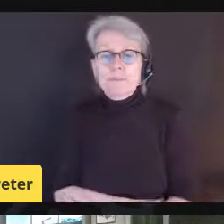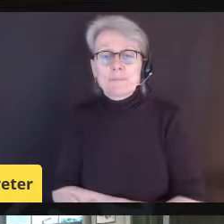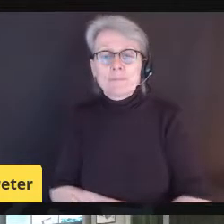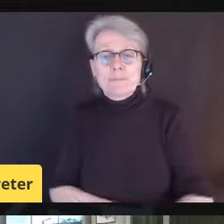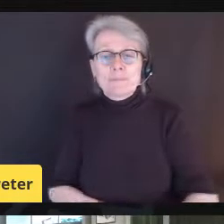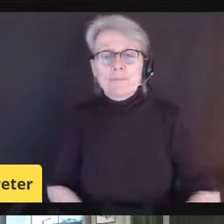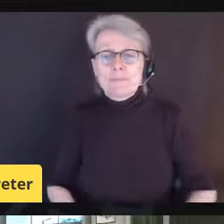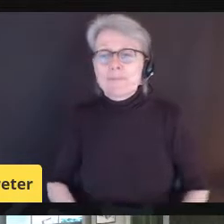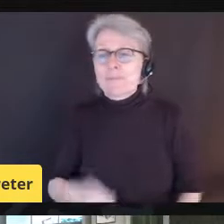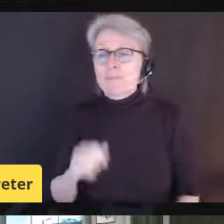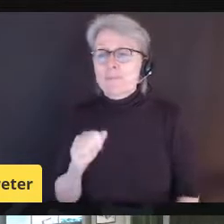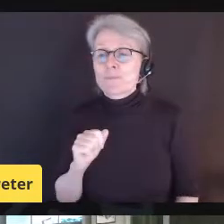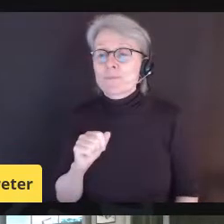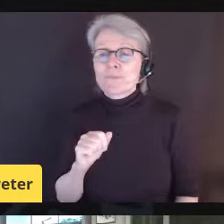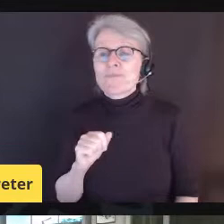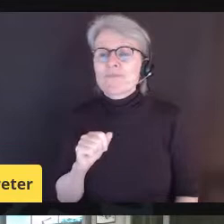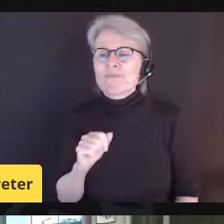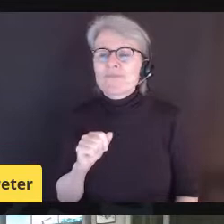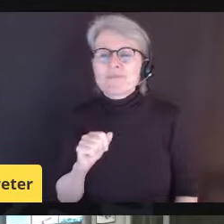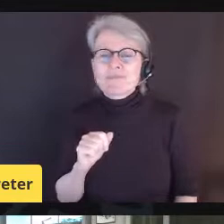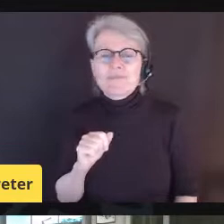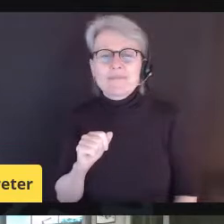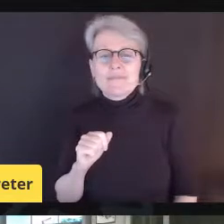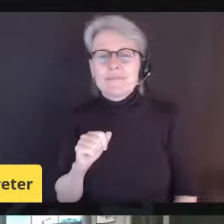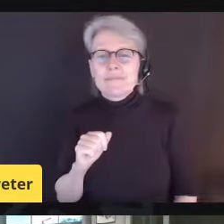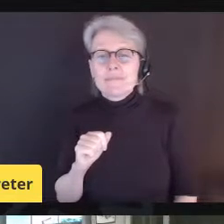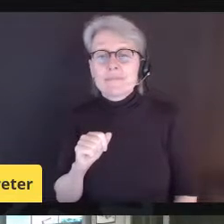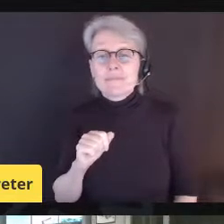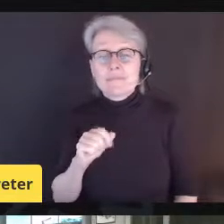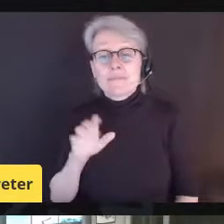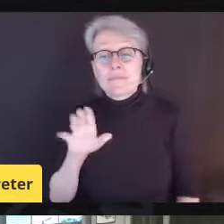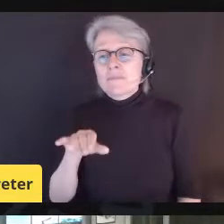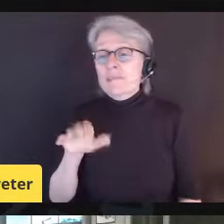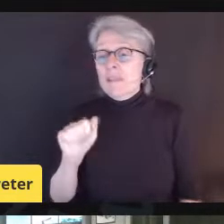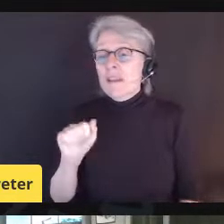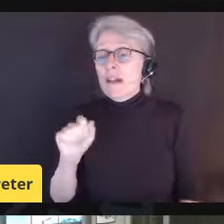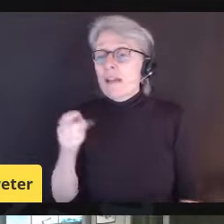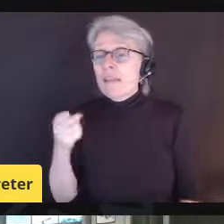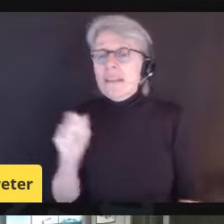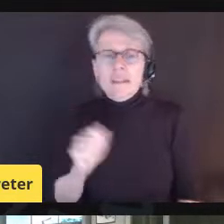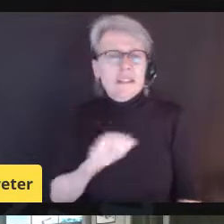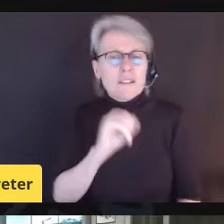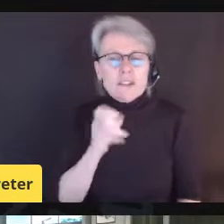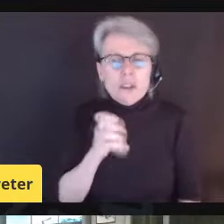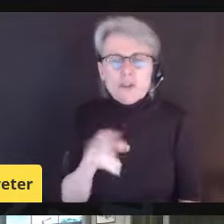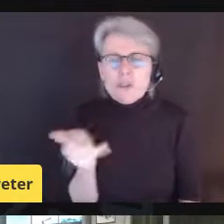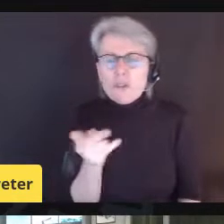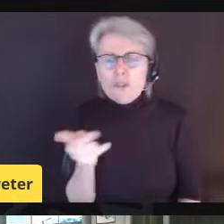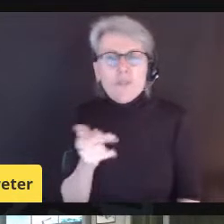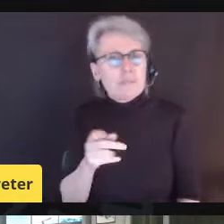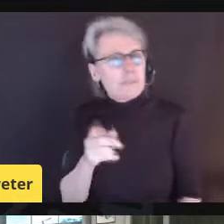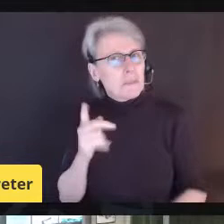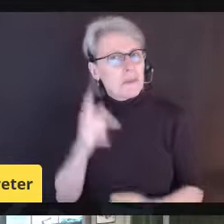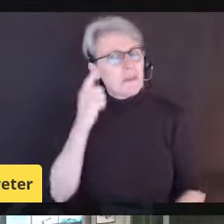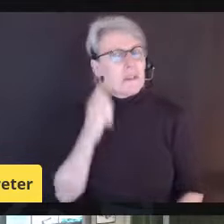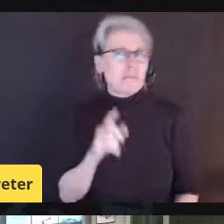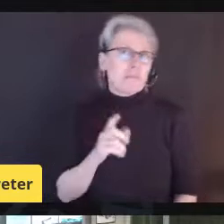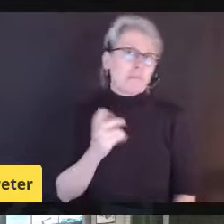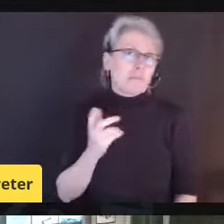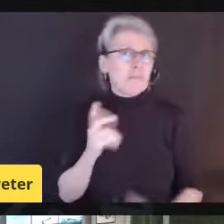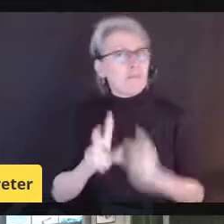and Jennifer, have you encountered any kind of common misconceptions that people may have about your job? I know you mentioned about